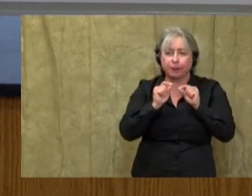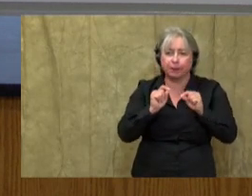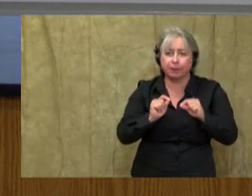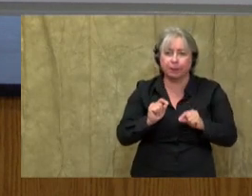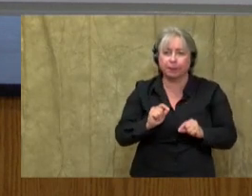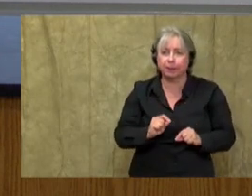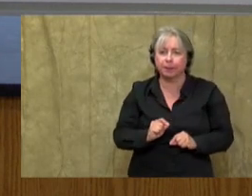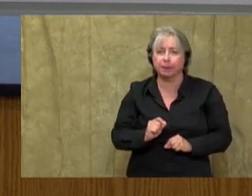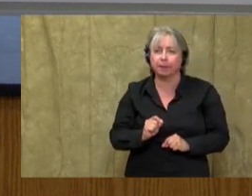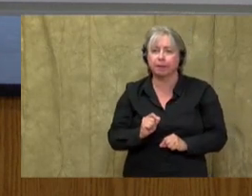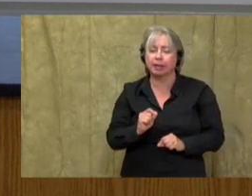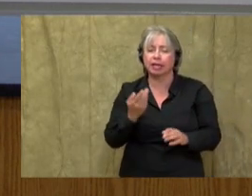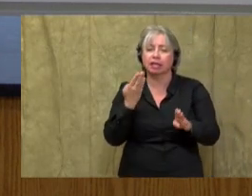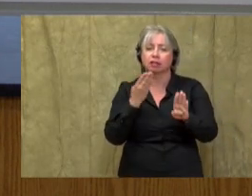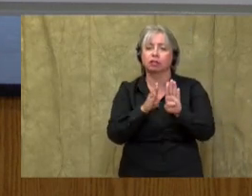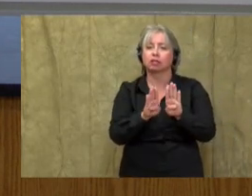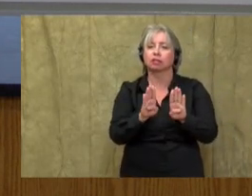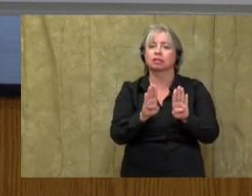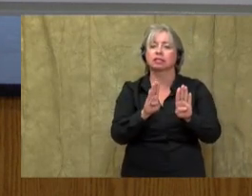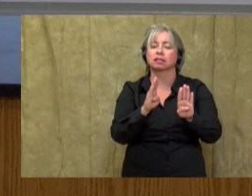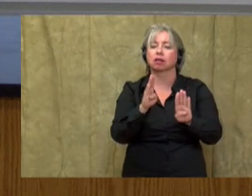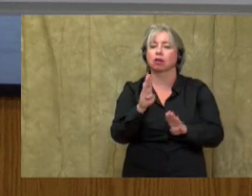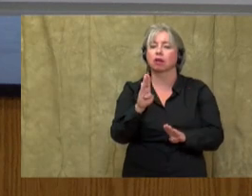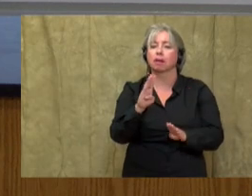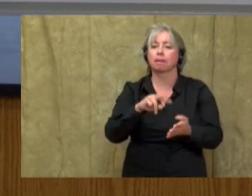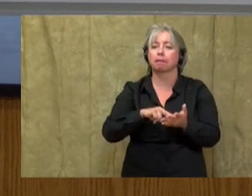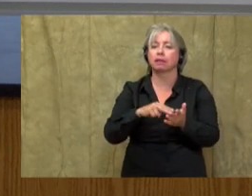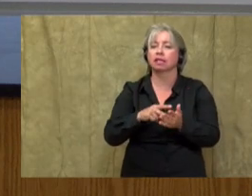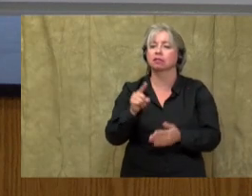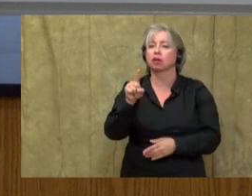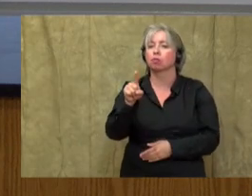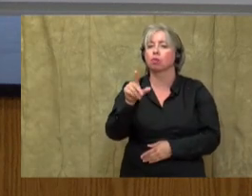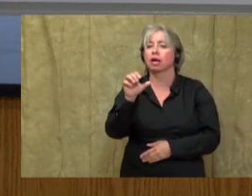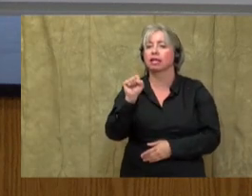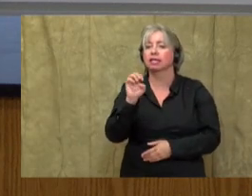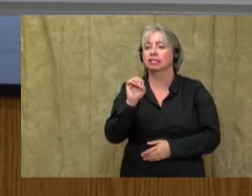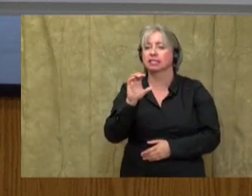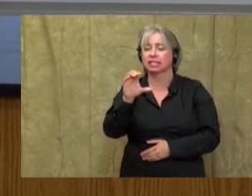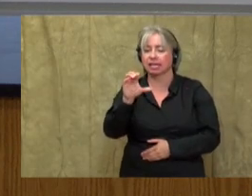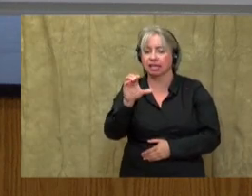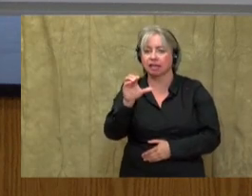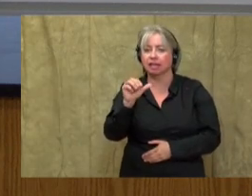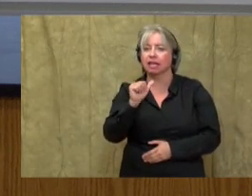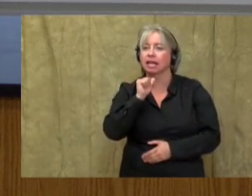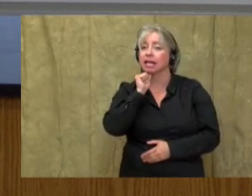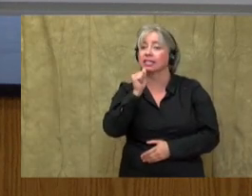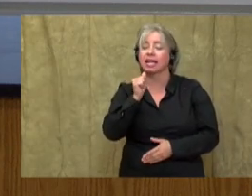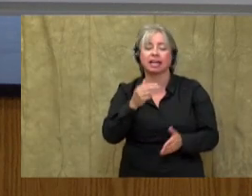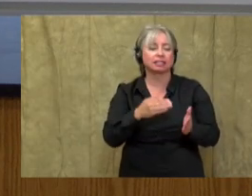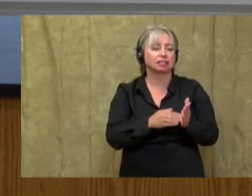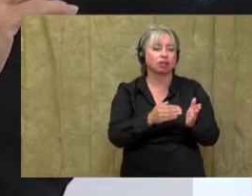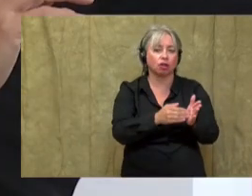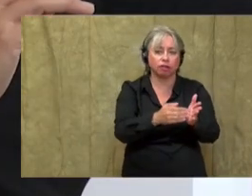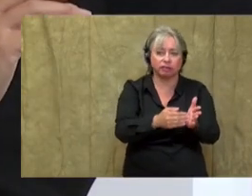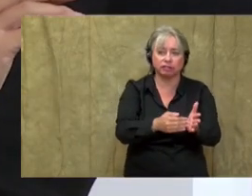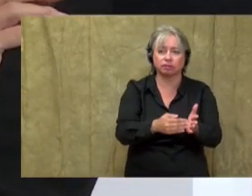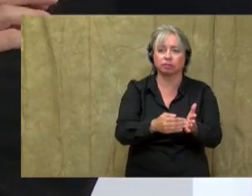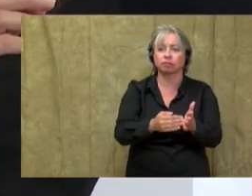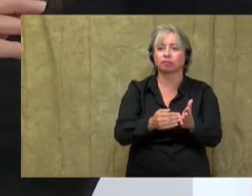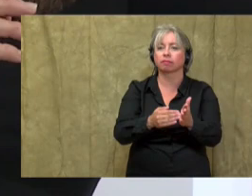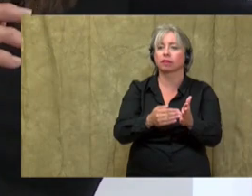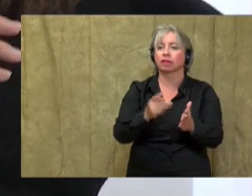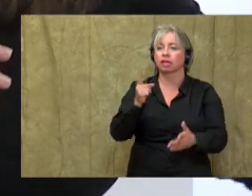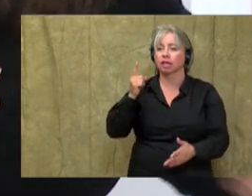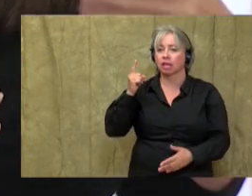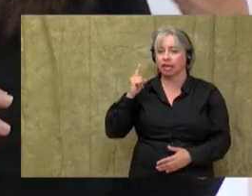1 second gateway. Now, if somebody were passing infrequently, then you would have one person pass through